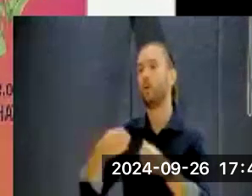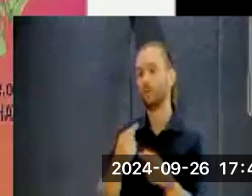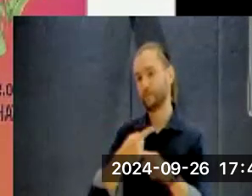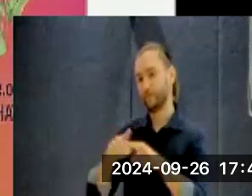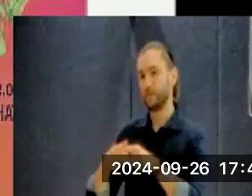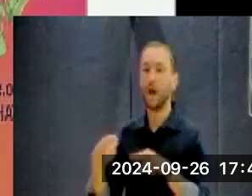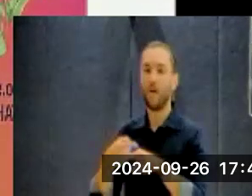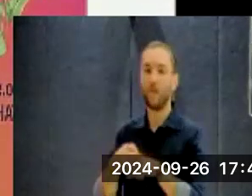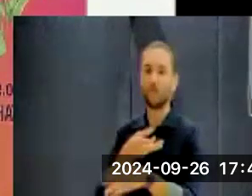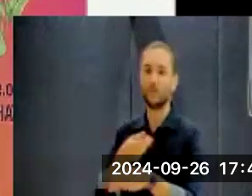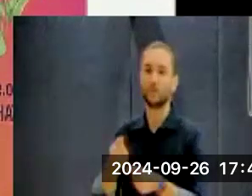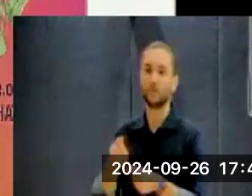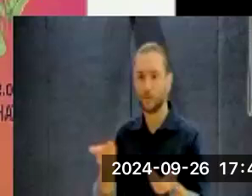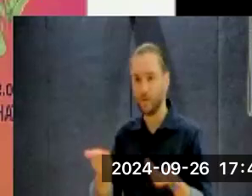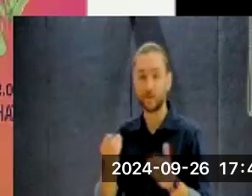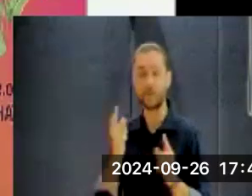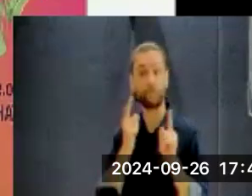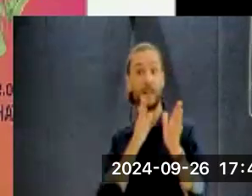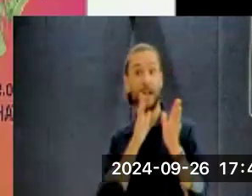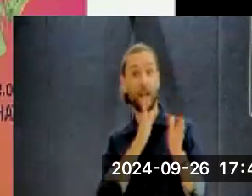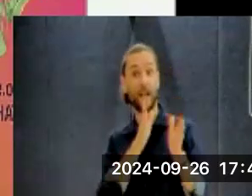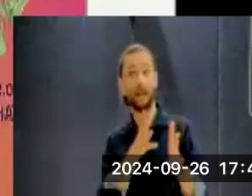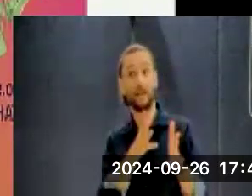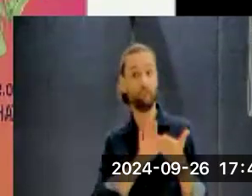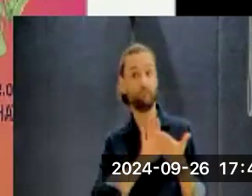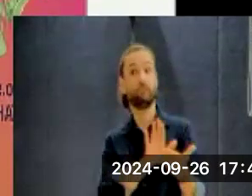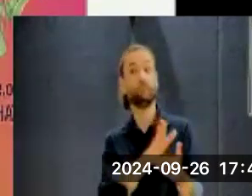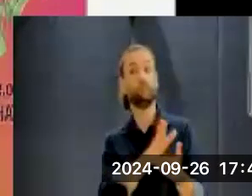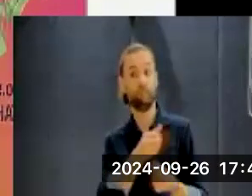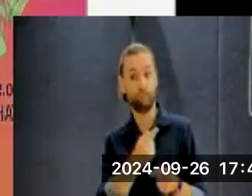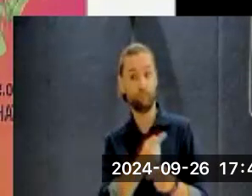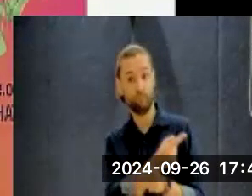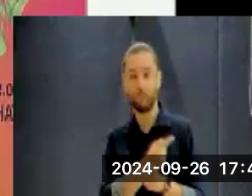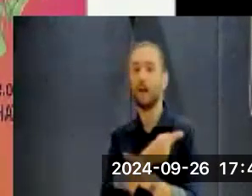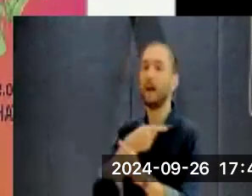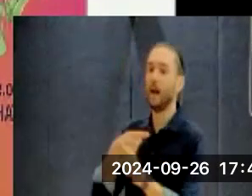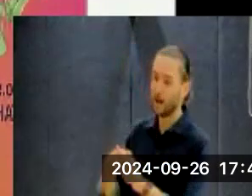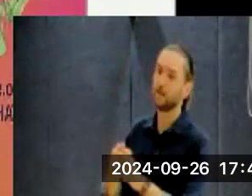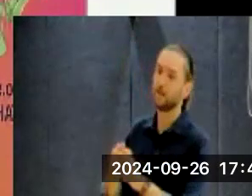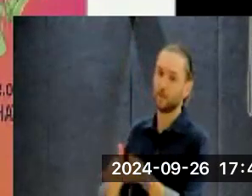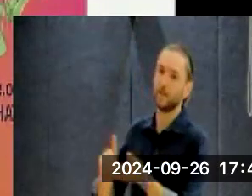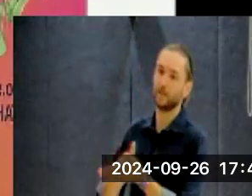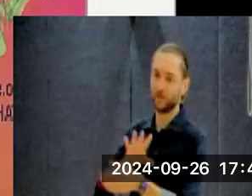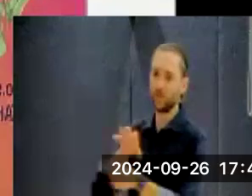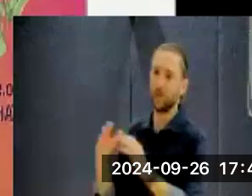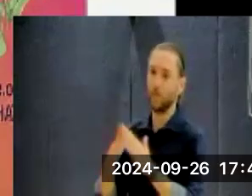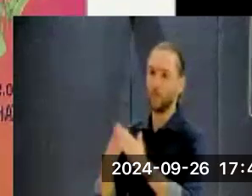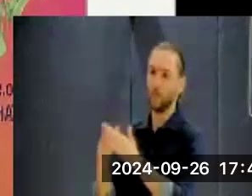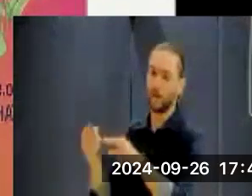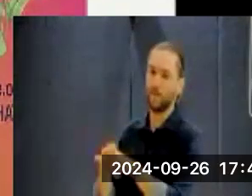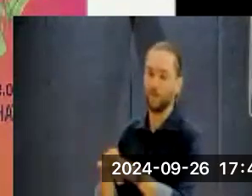communities effectively address hate and discrimination-based community conflict. All CRU services are